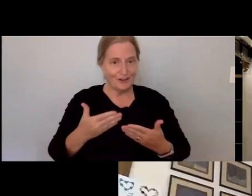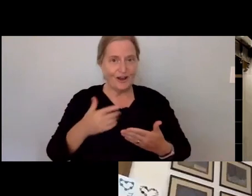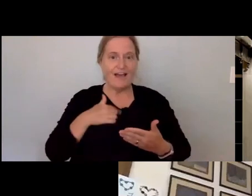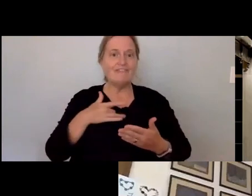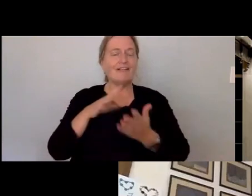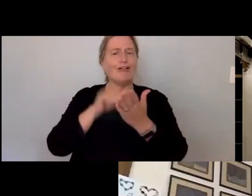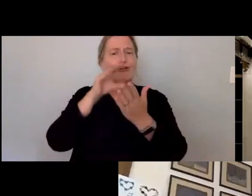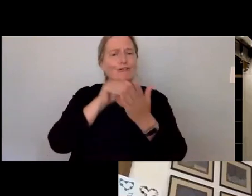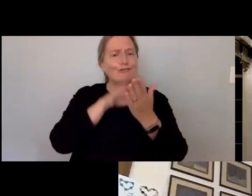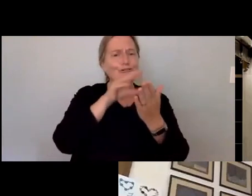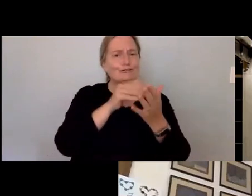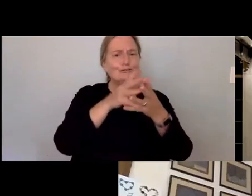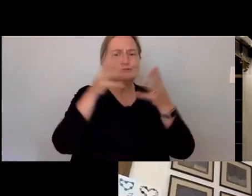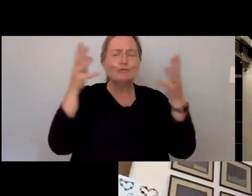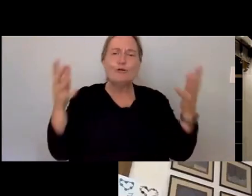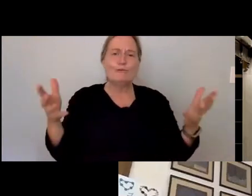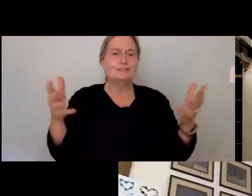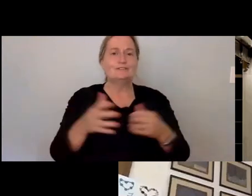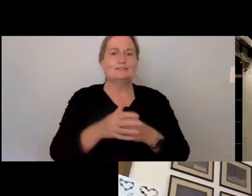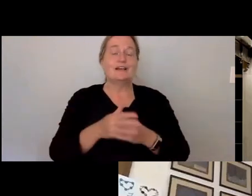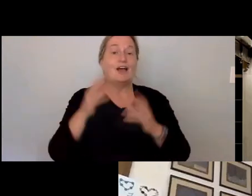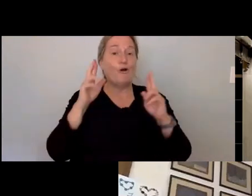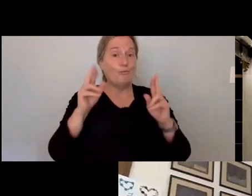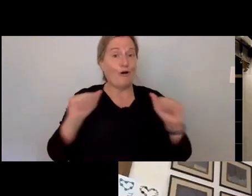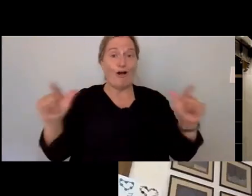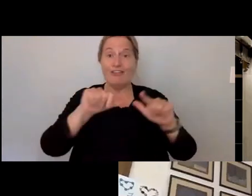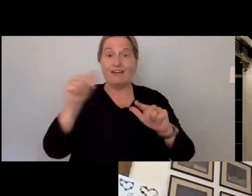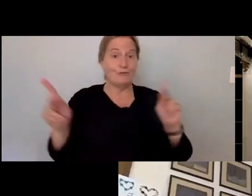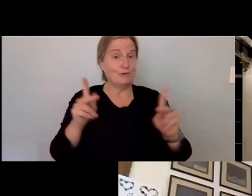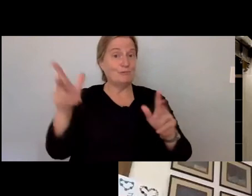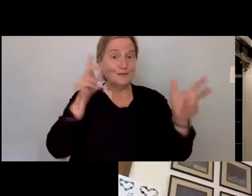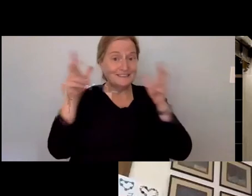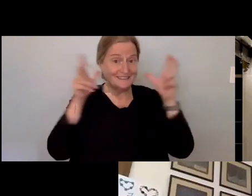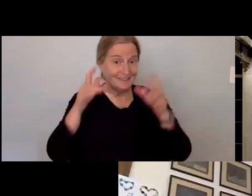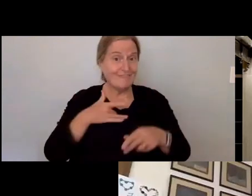much. Hopefully everyone who attended also feels like they learned a lot.